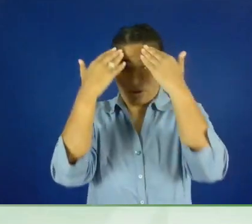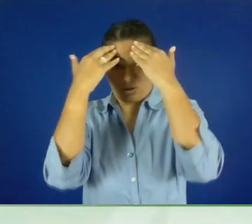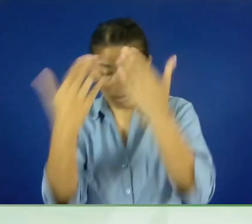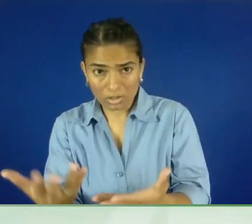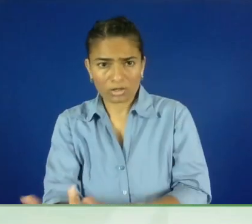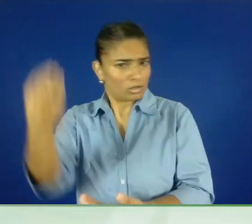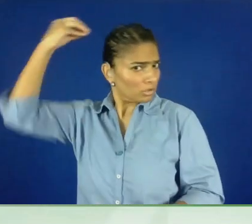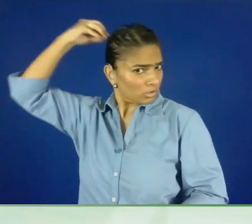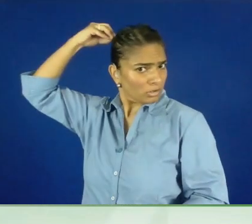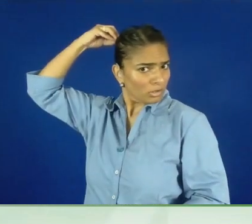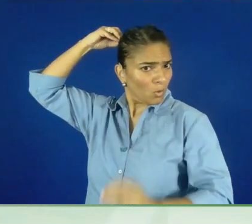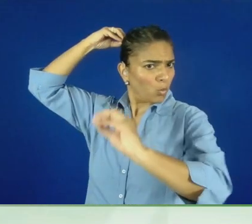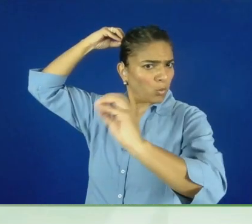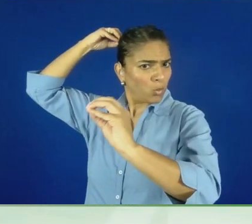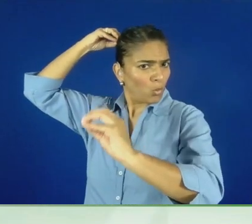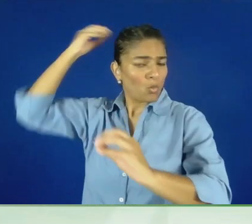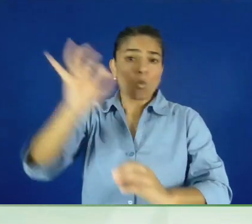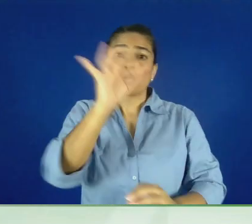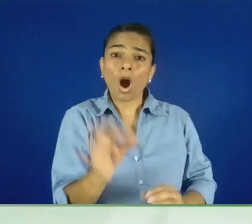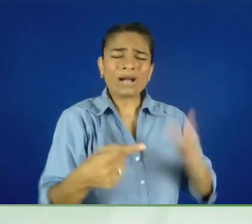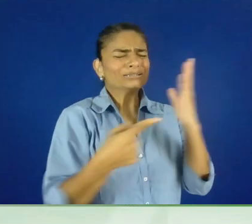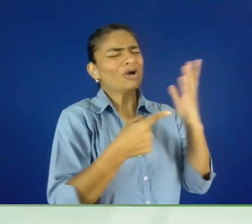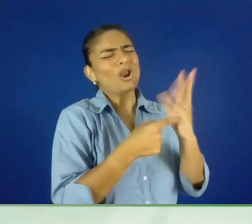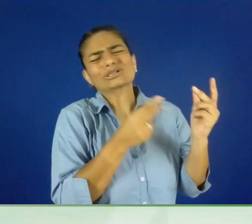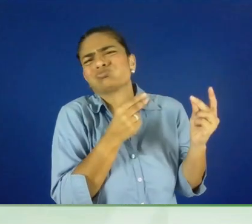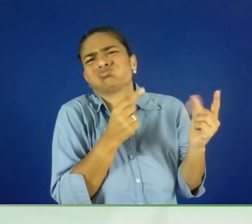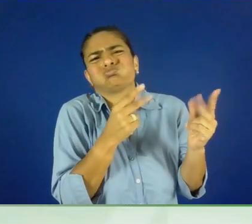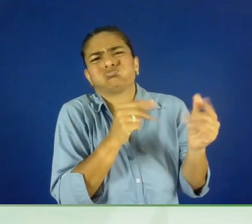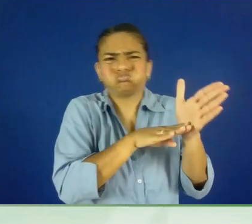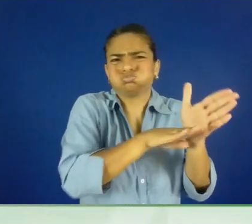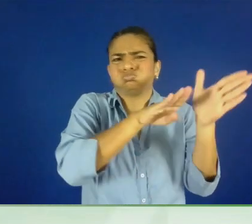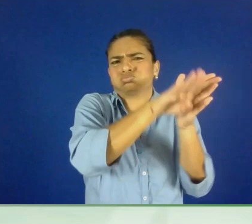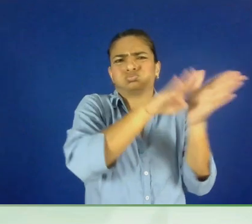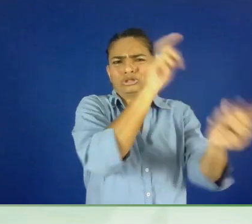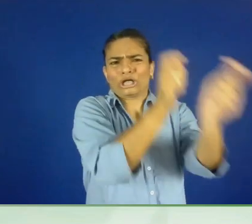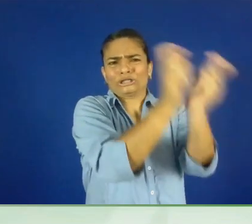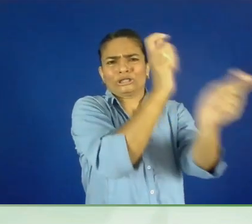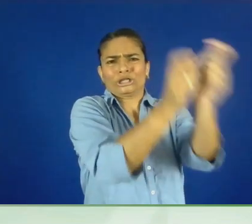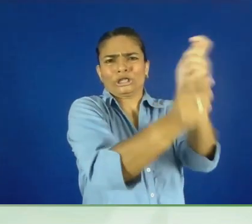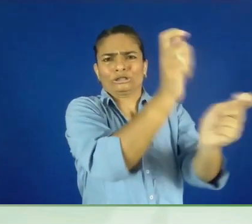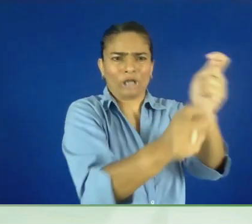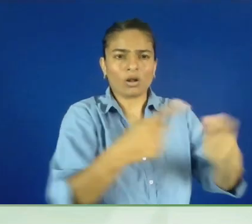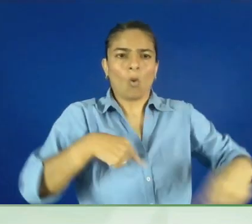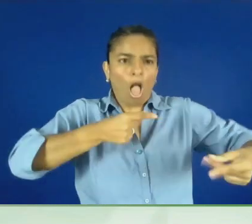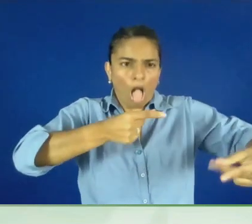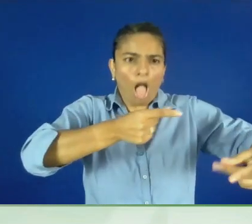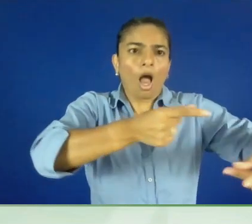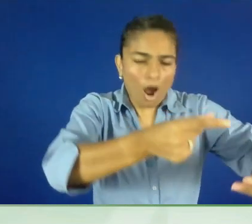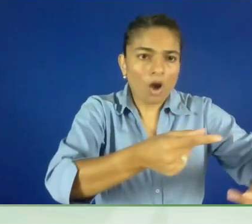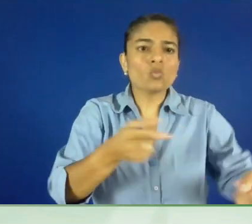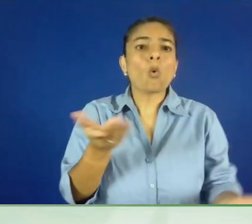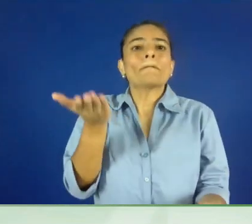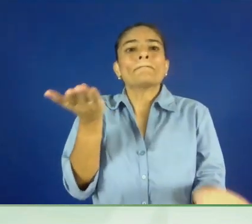also biases are left out, because you can have a positive bias against things. So the